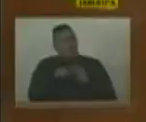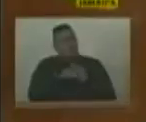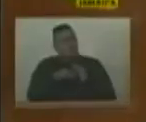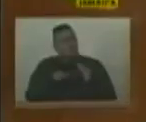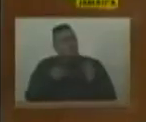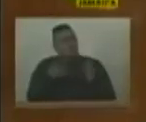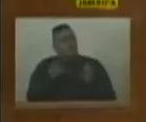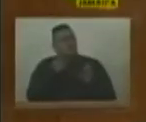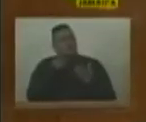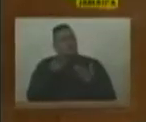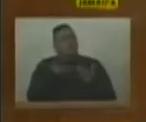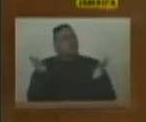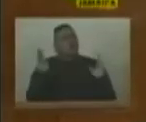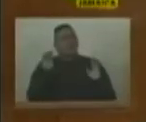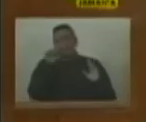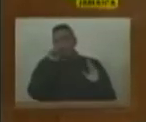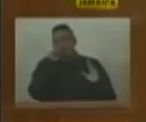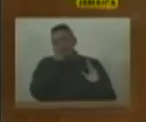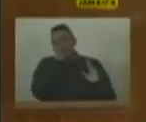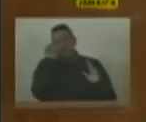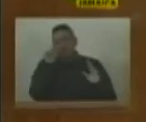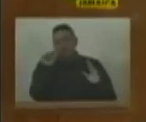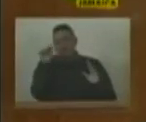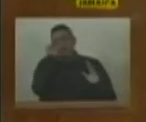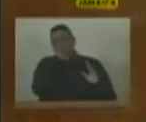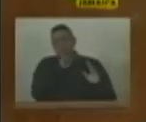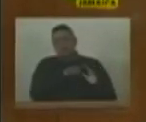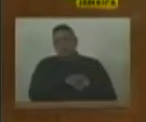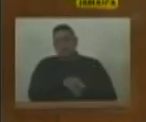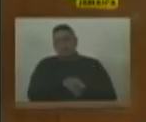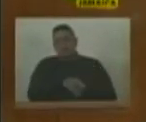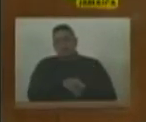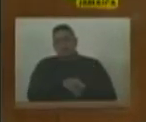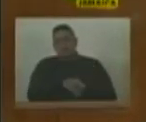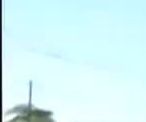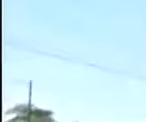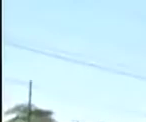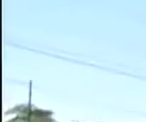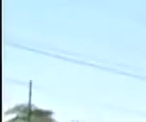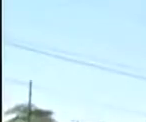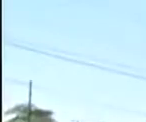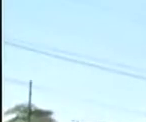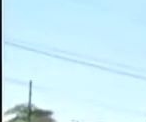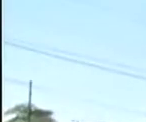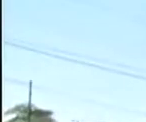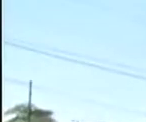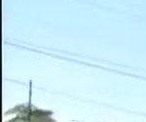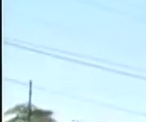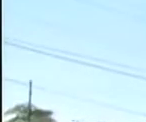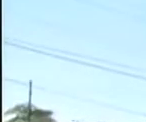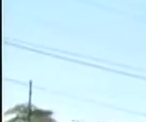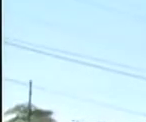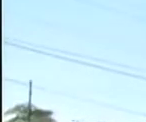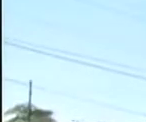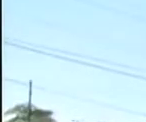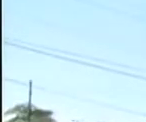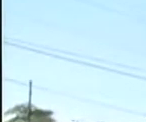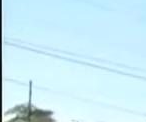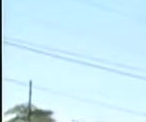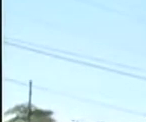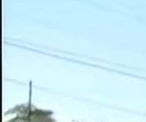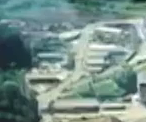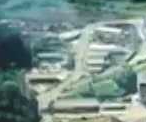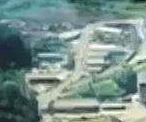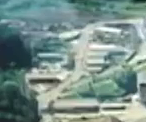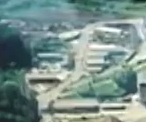signal to the wider private sector that here is an opportunity, which extends to saving 1,200 jobs and the